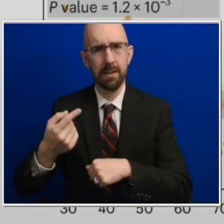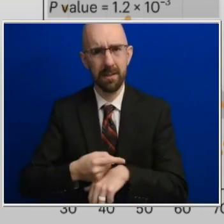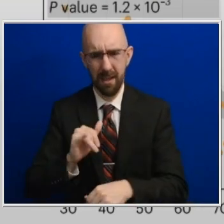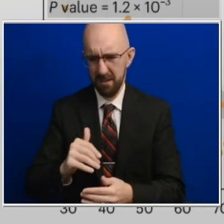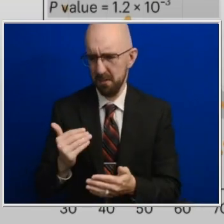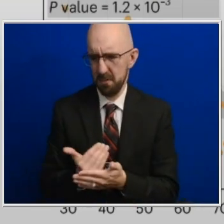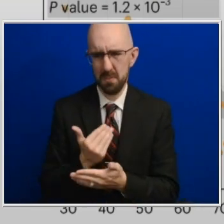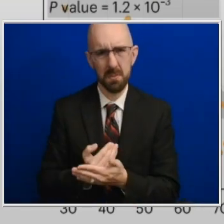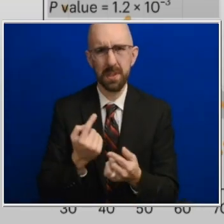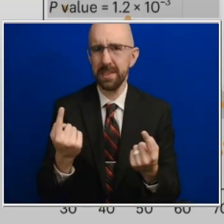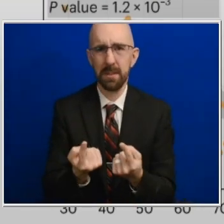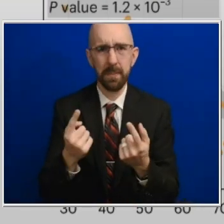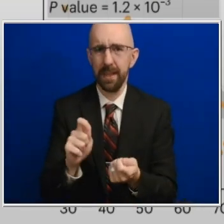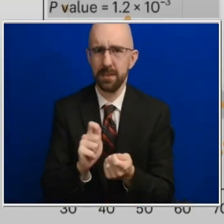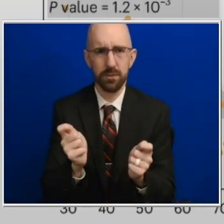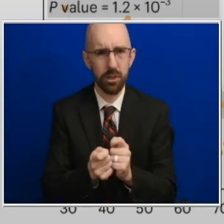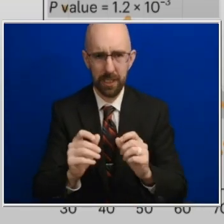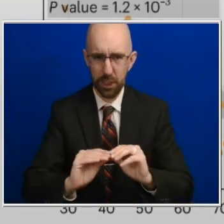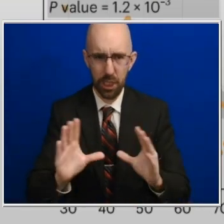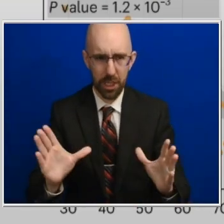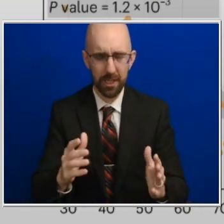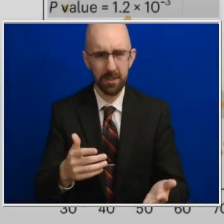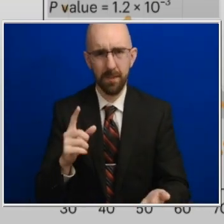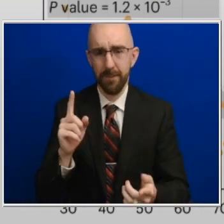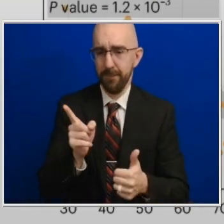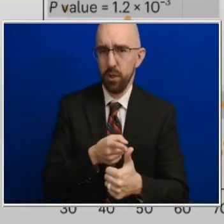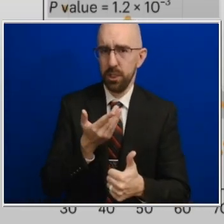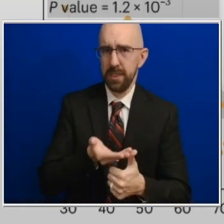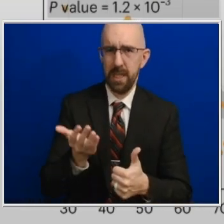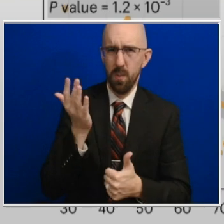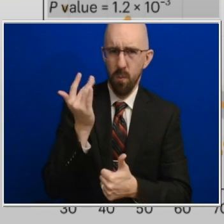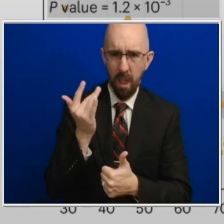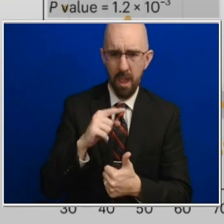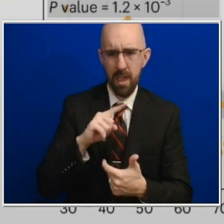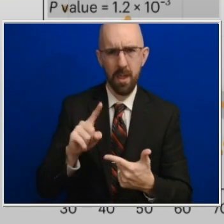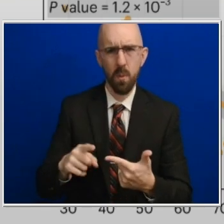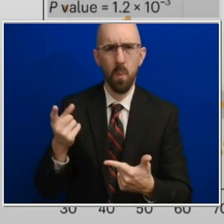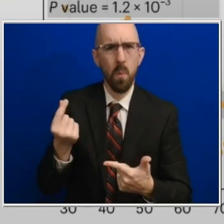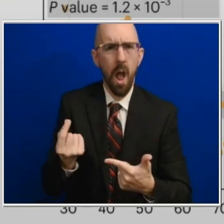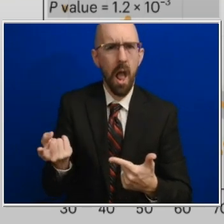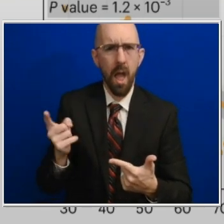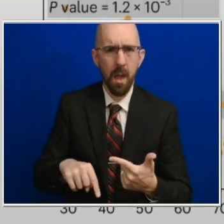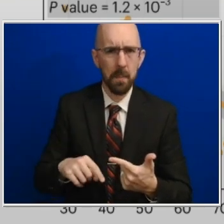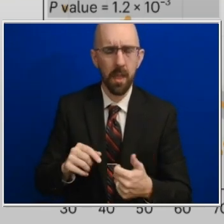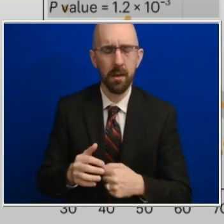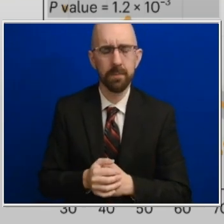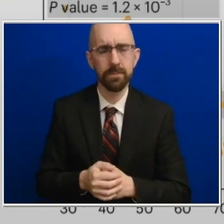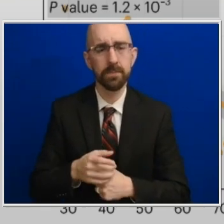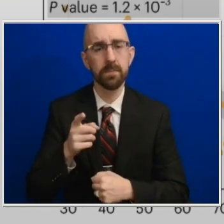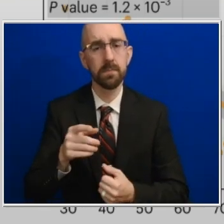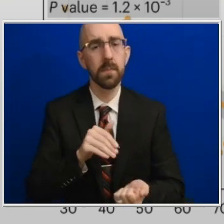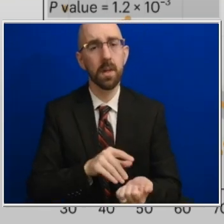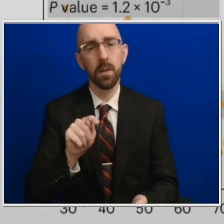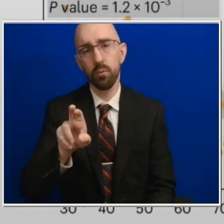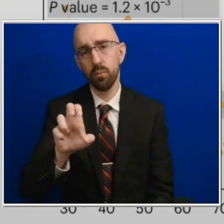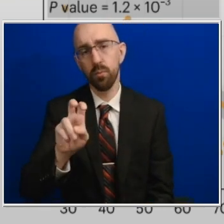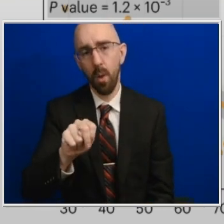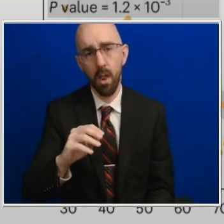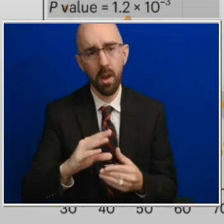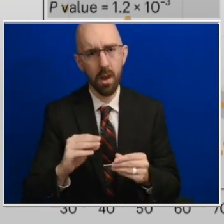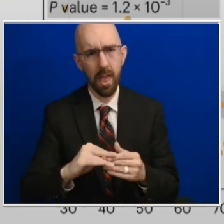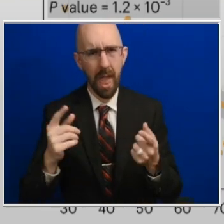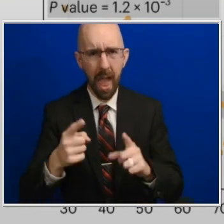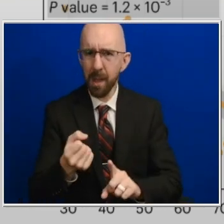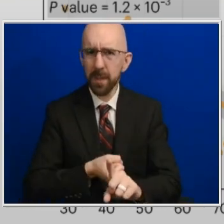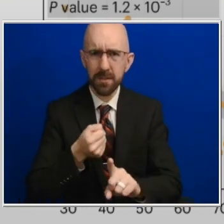changed. So first, why does that happen? And what did happen? Well, but did it happen suddenly? Because I think you're... Yeah, over a pretty